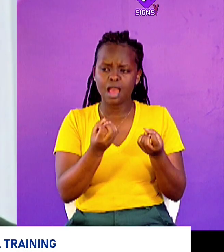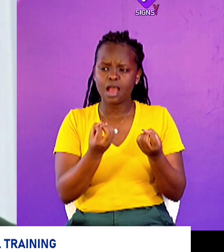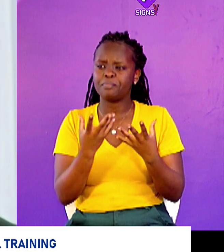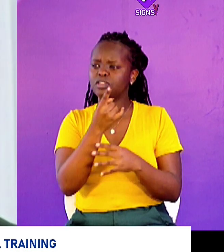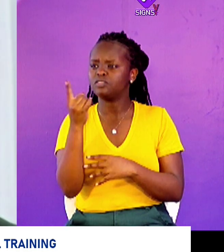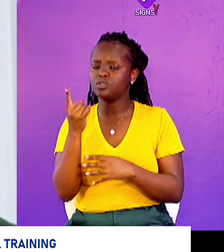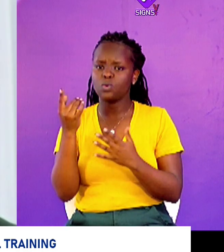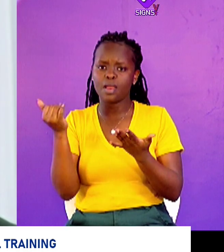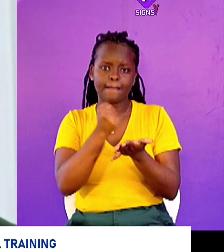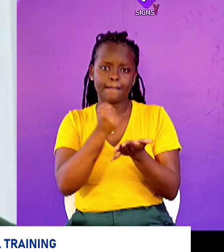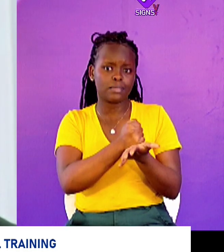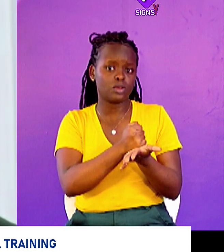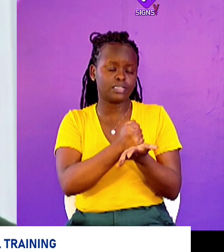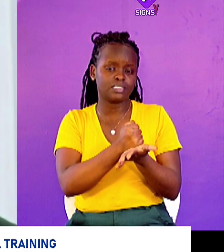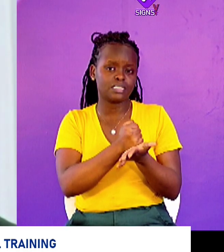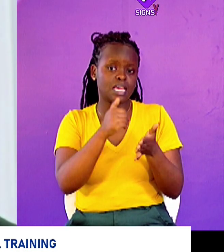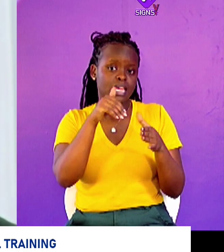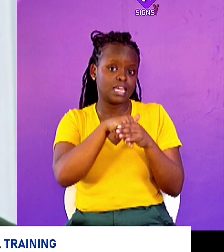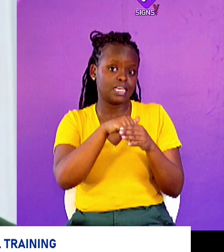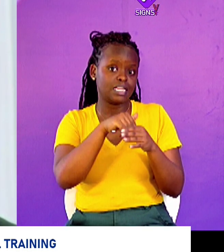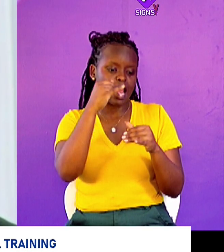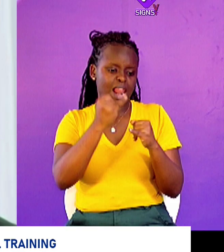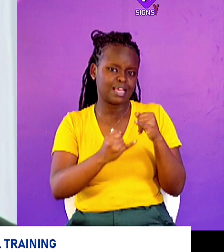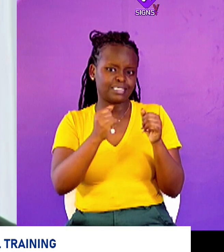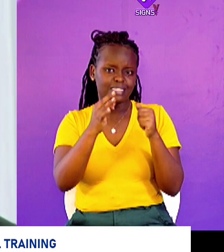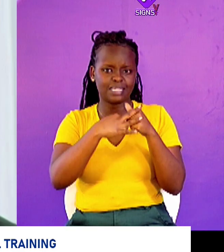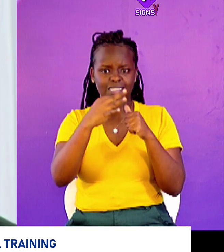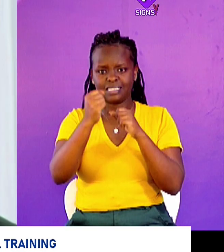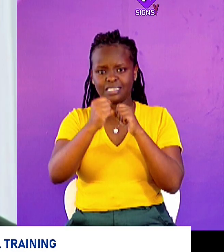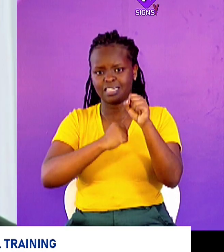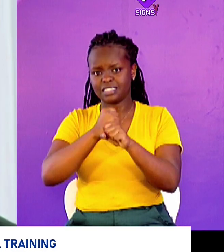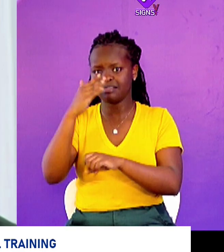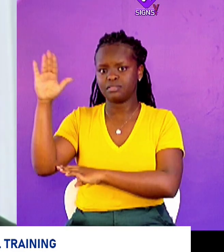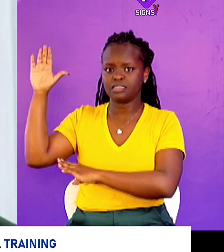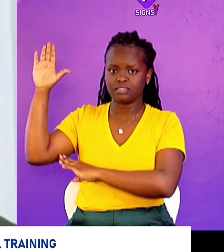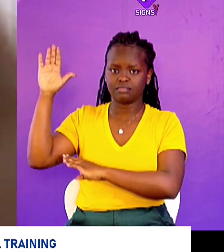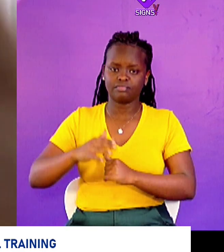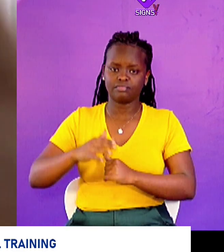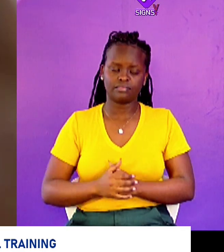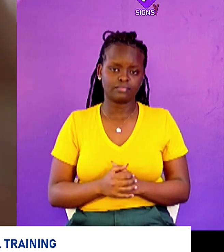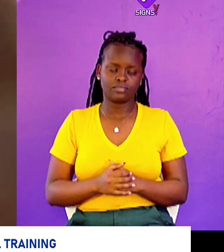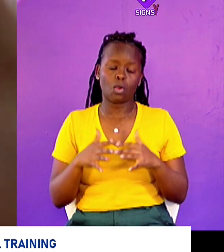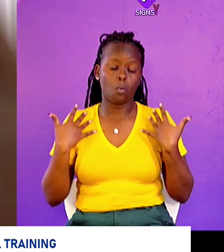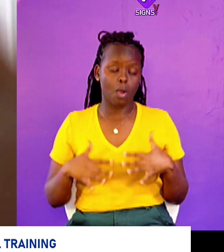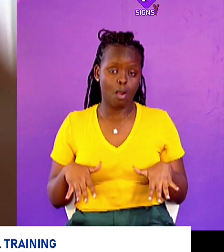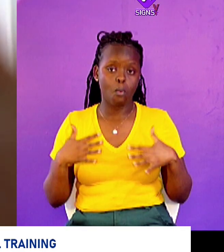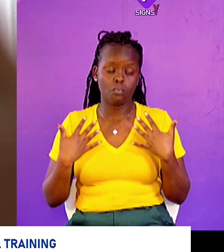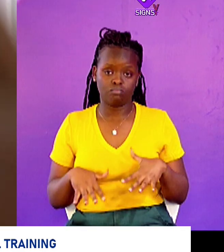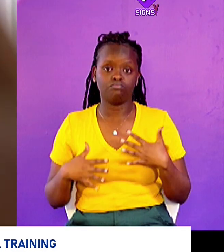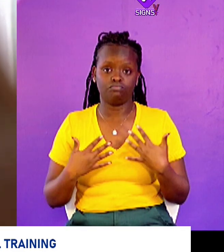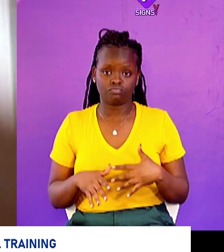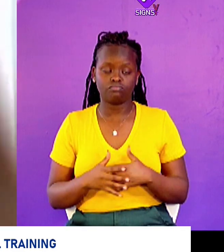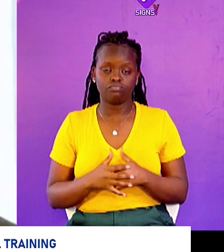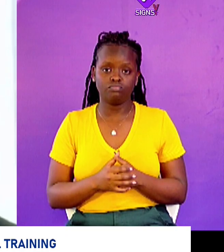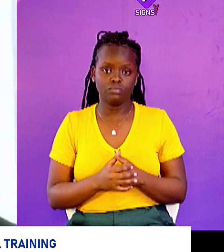employed within the last 8 years? Just raise your hand, you don't have to stand. Wow.